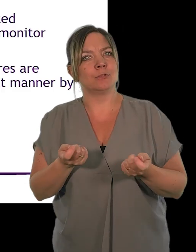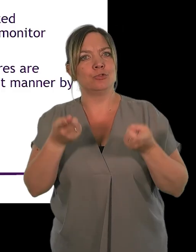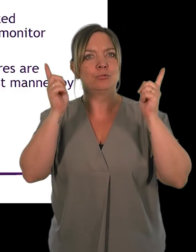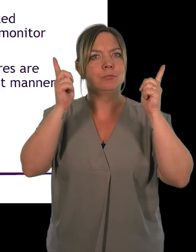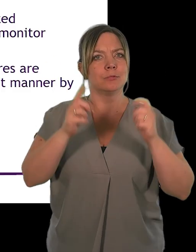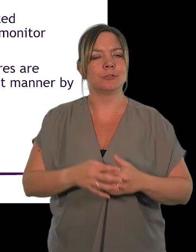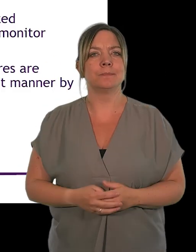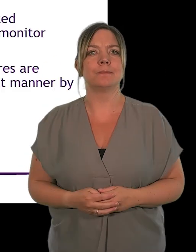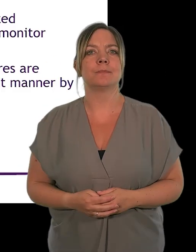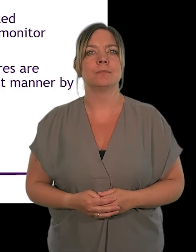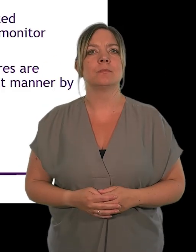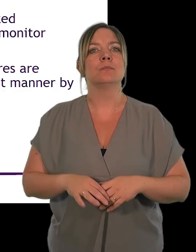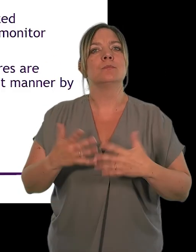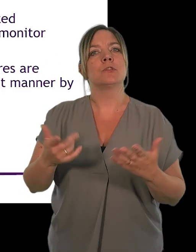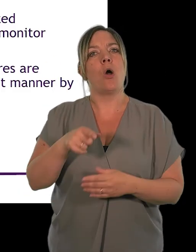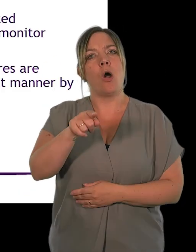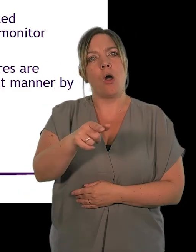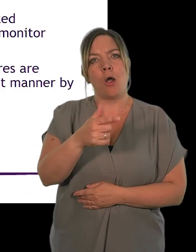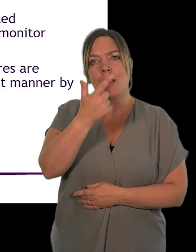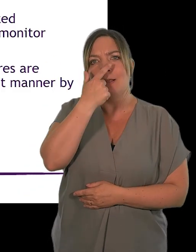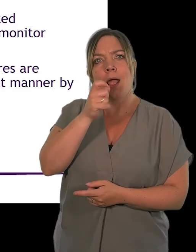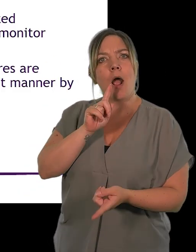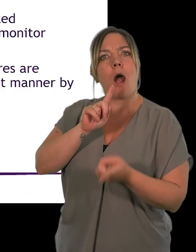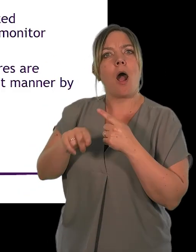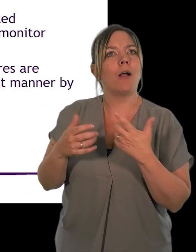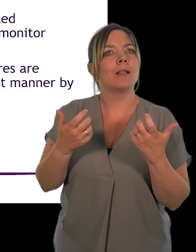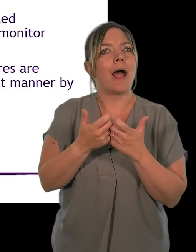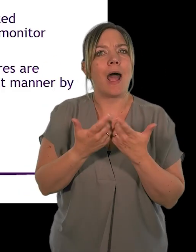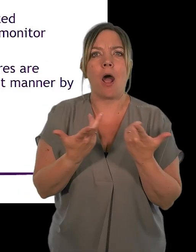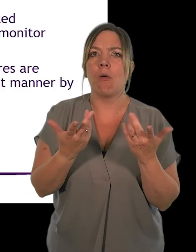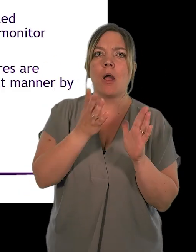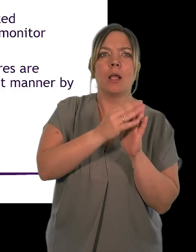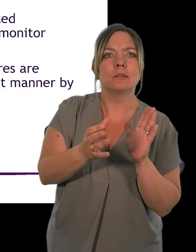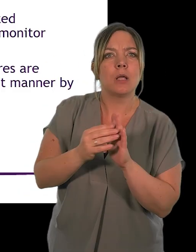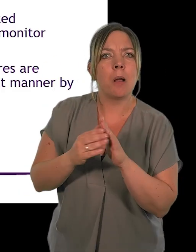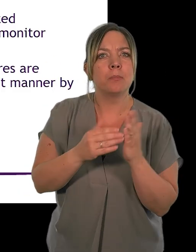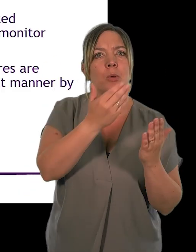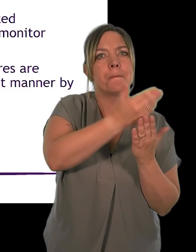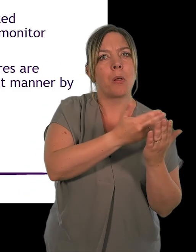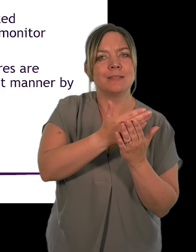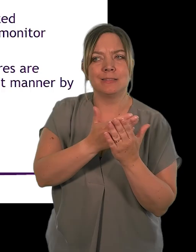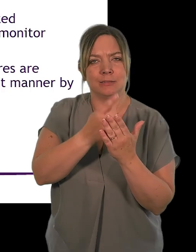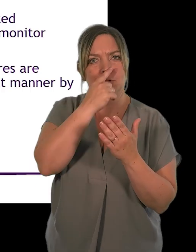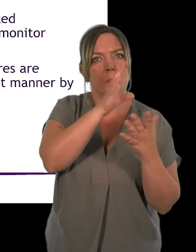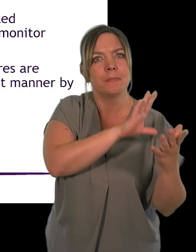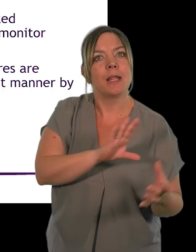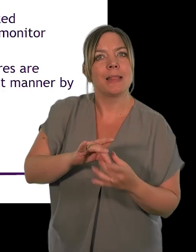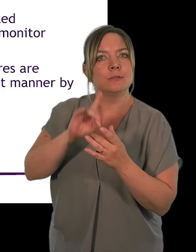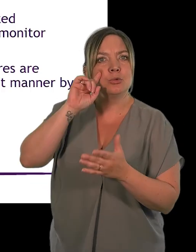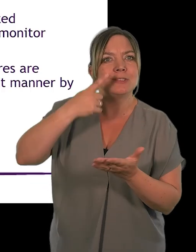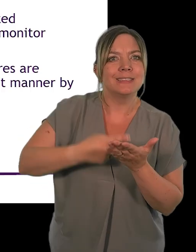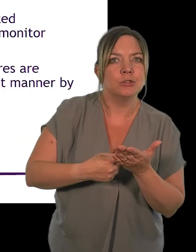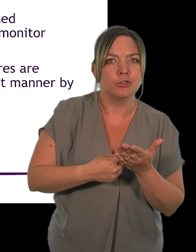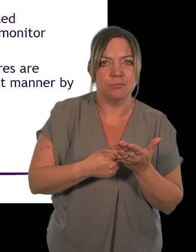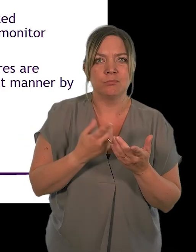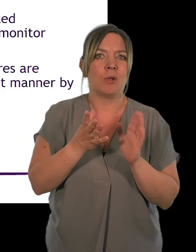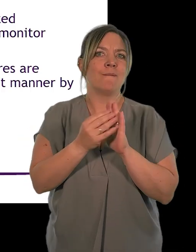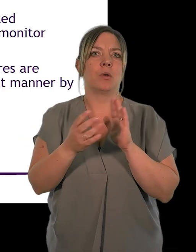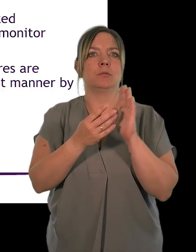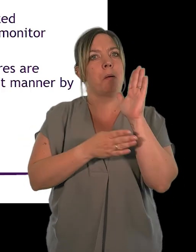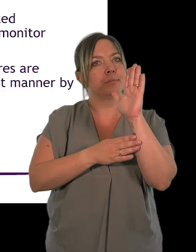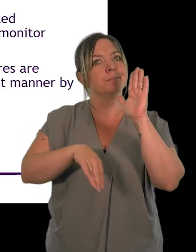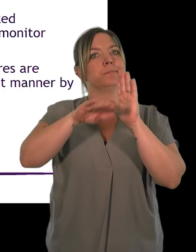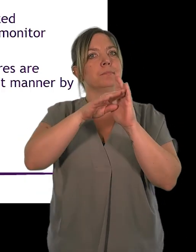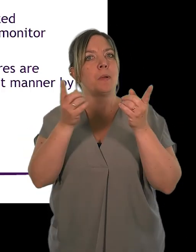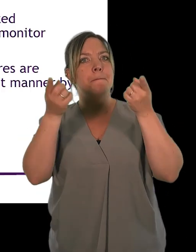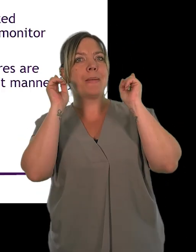that might affect decisions, such as line managers applying them irregularly